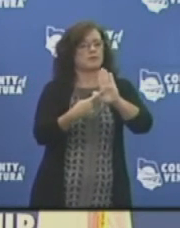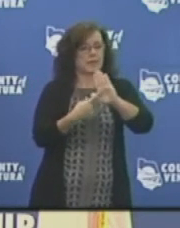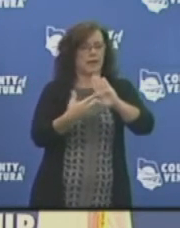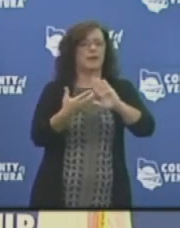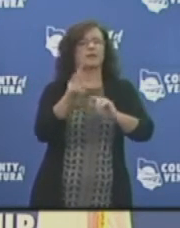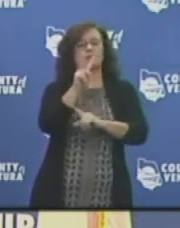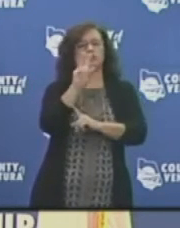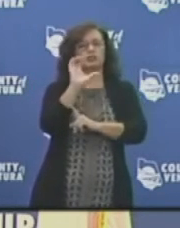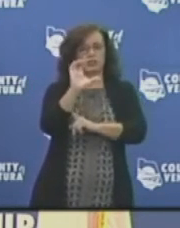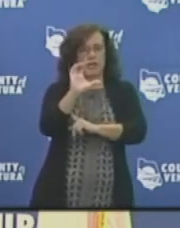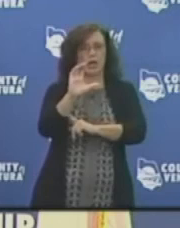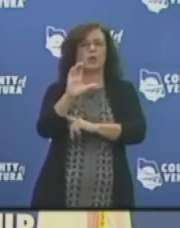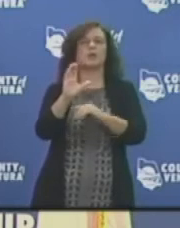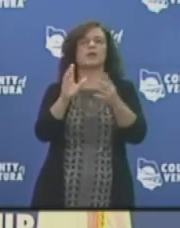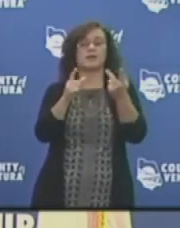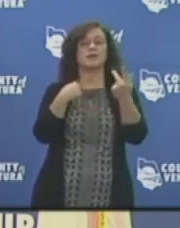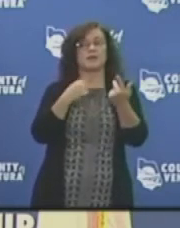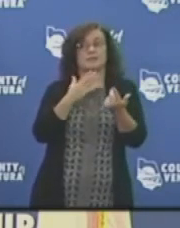It's my honor.